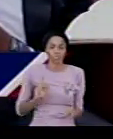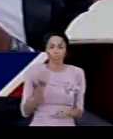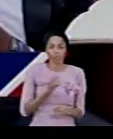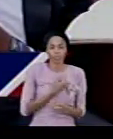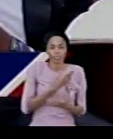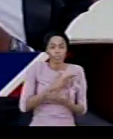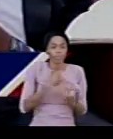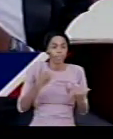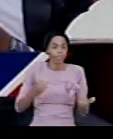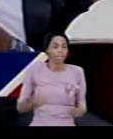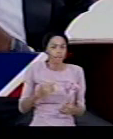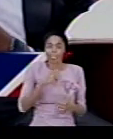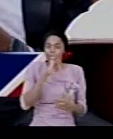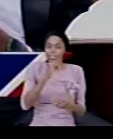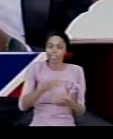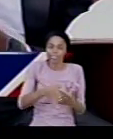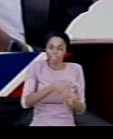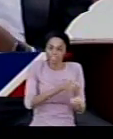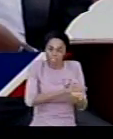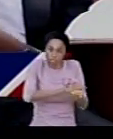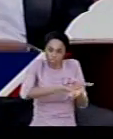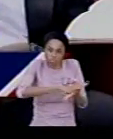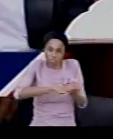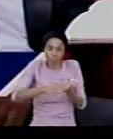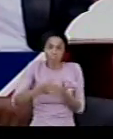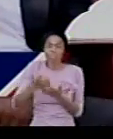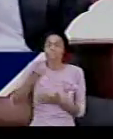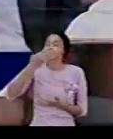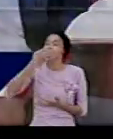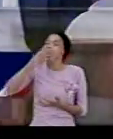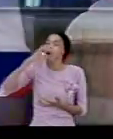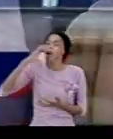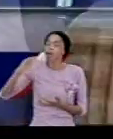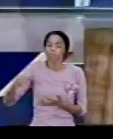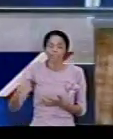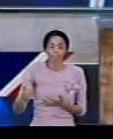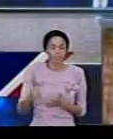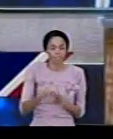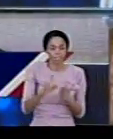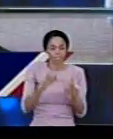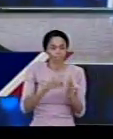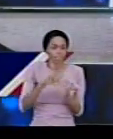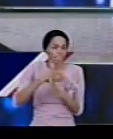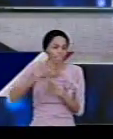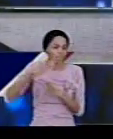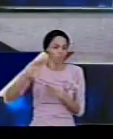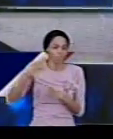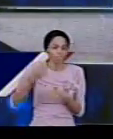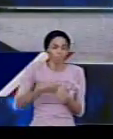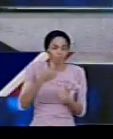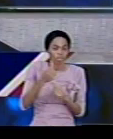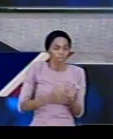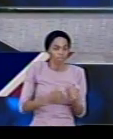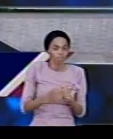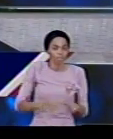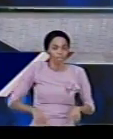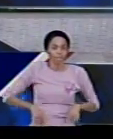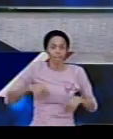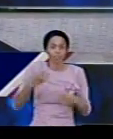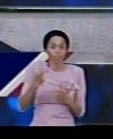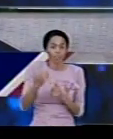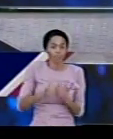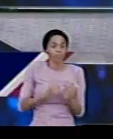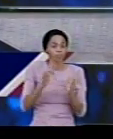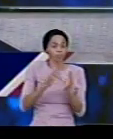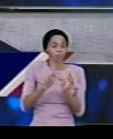and eliminating the curse of the law away from every life of the